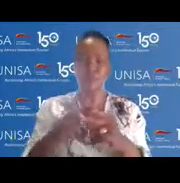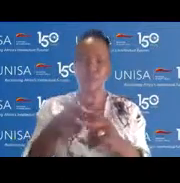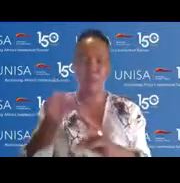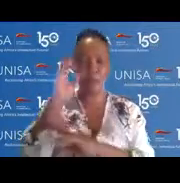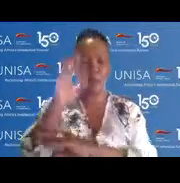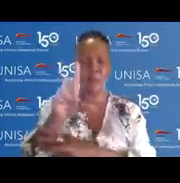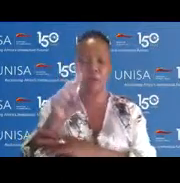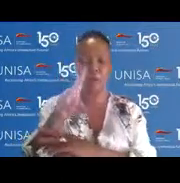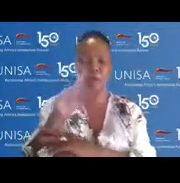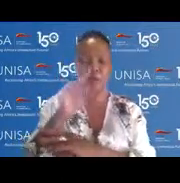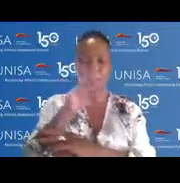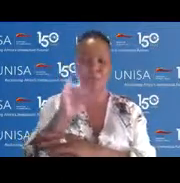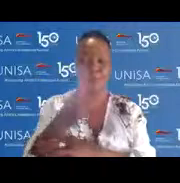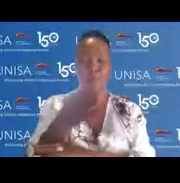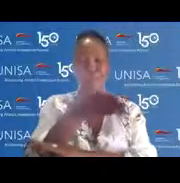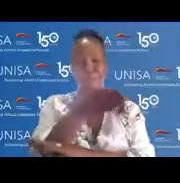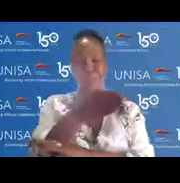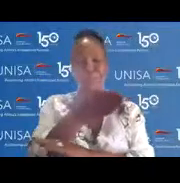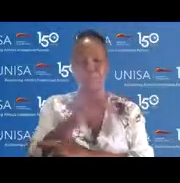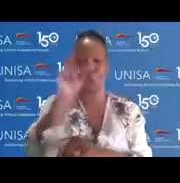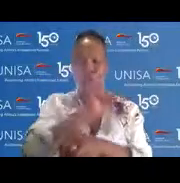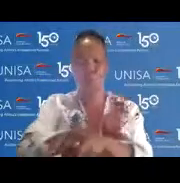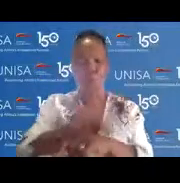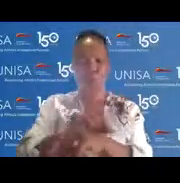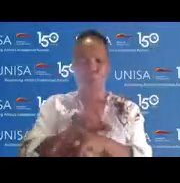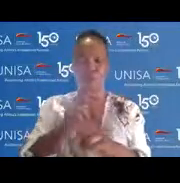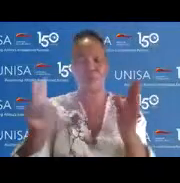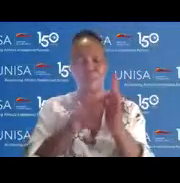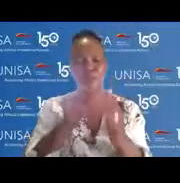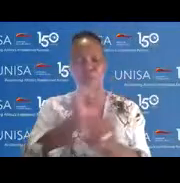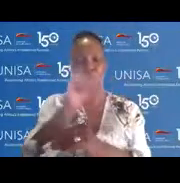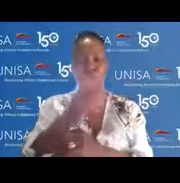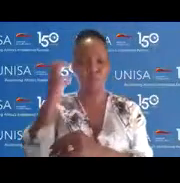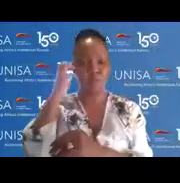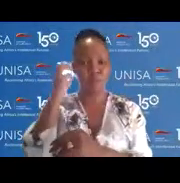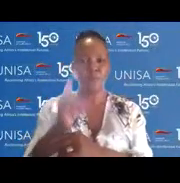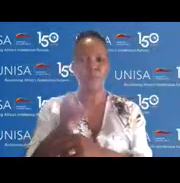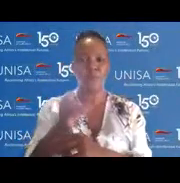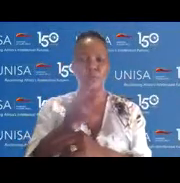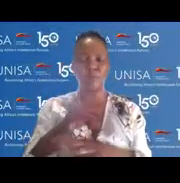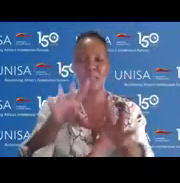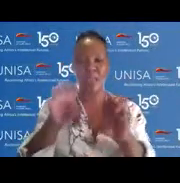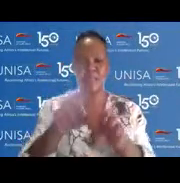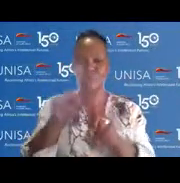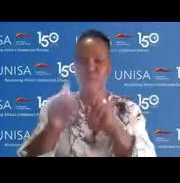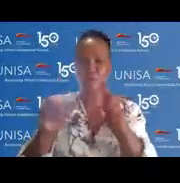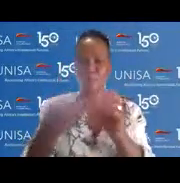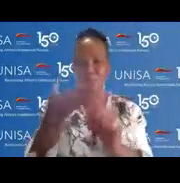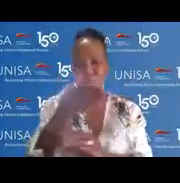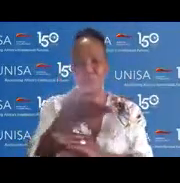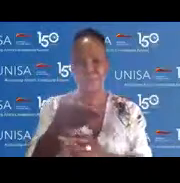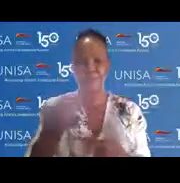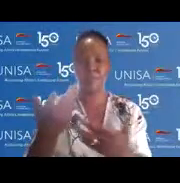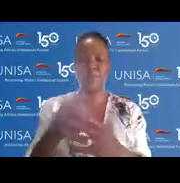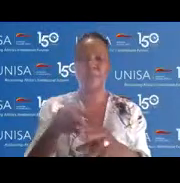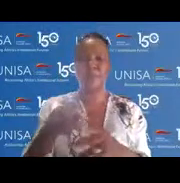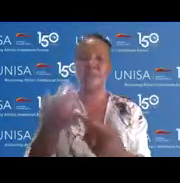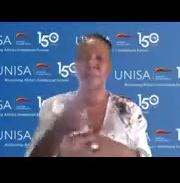available on the course. You'll notice on your phone as well. I have an exam question. Click on it and you can chat away with